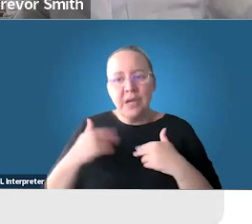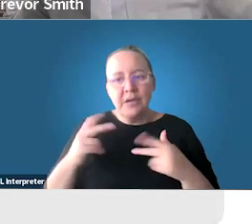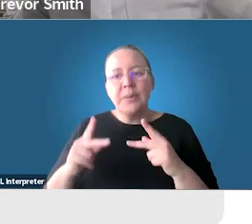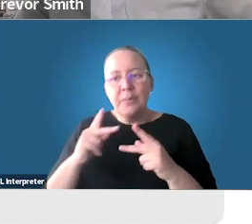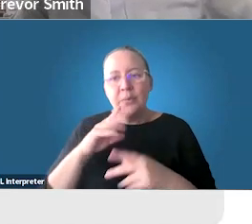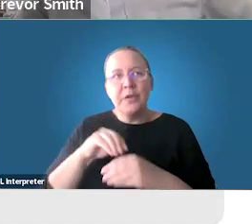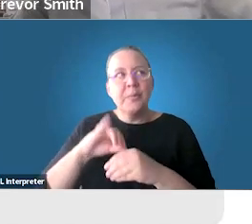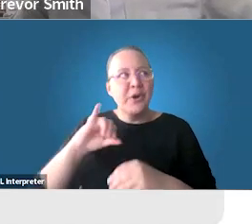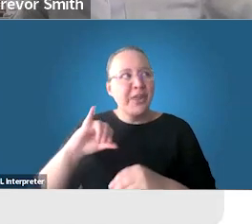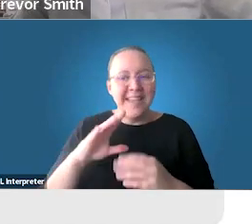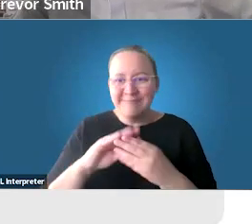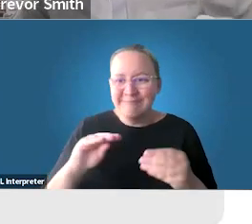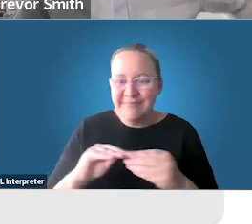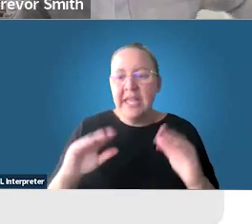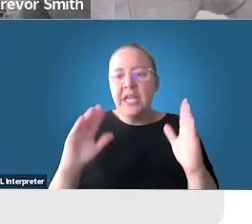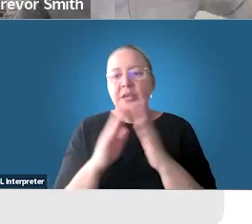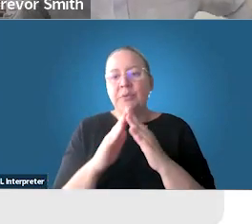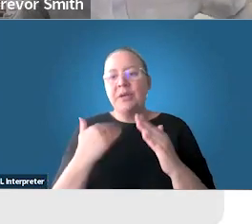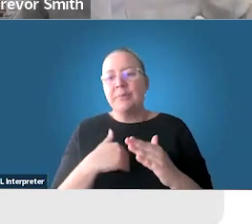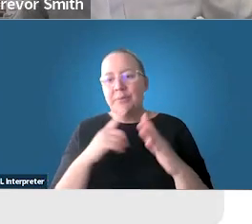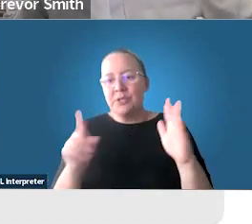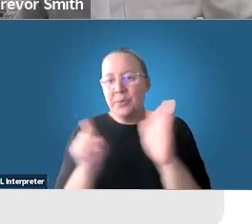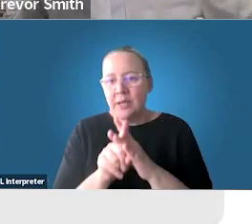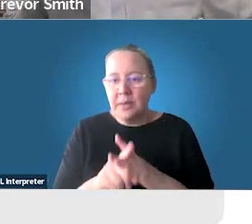hope. I think community members showing up to